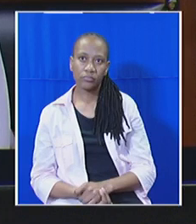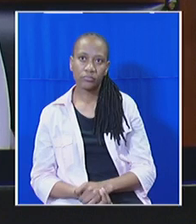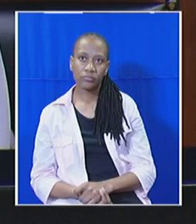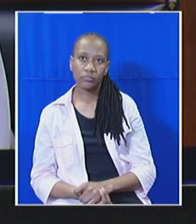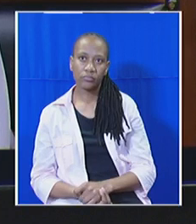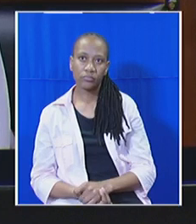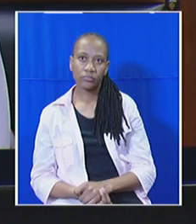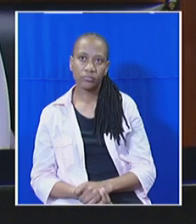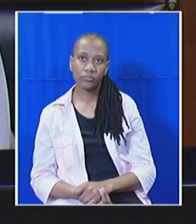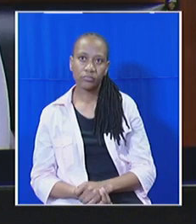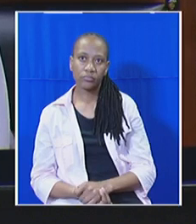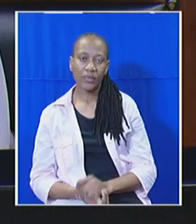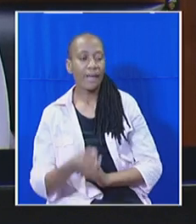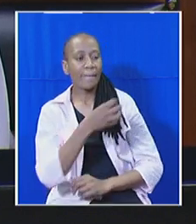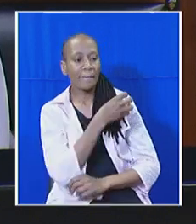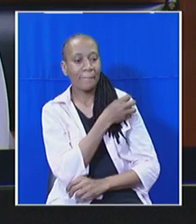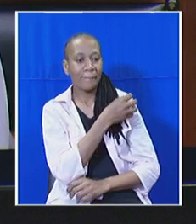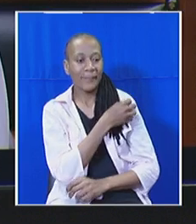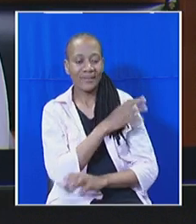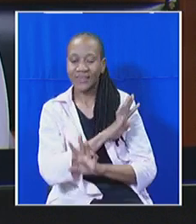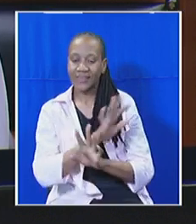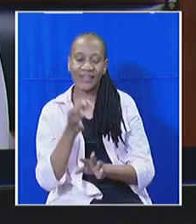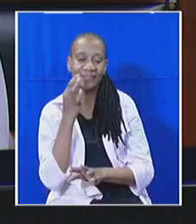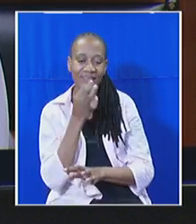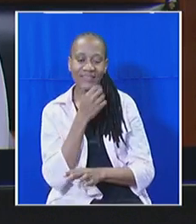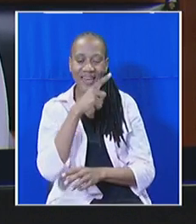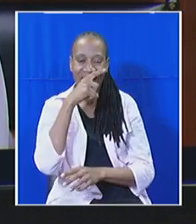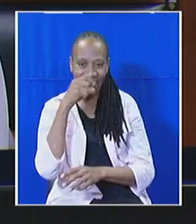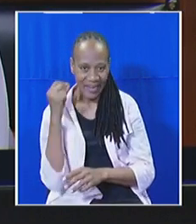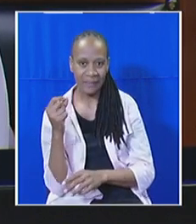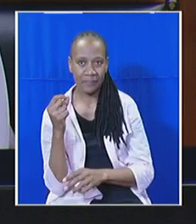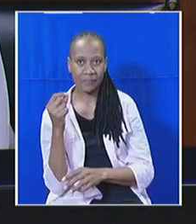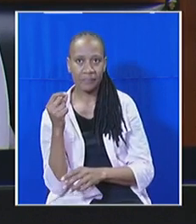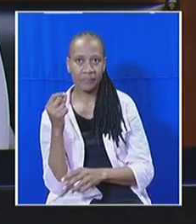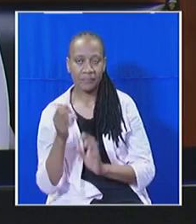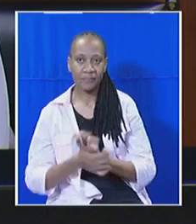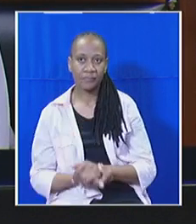Honorable Minister did not specify who the howlers are. That's why